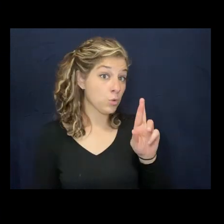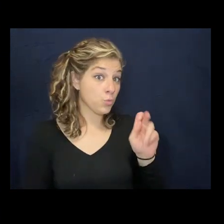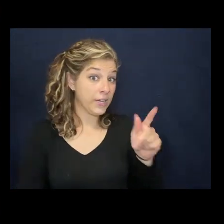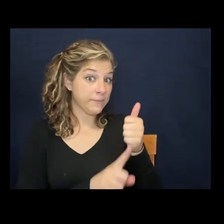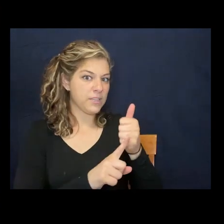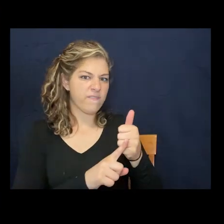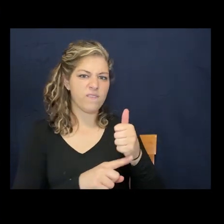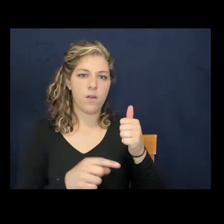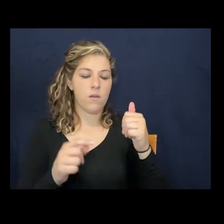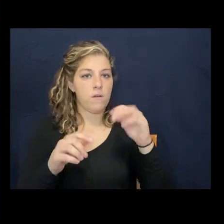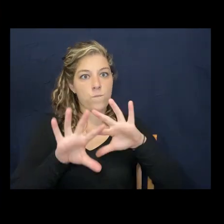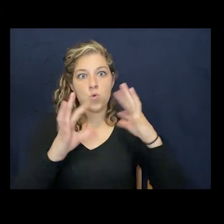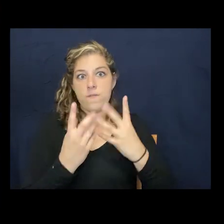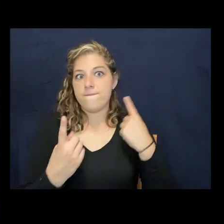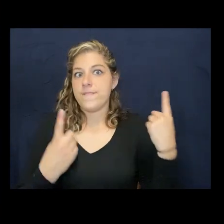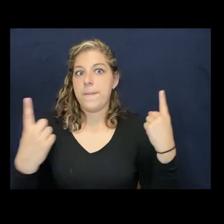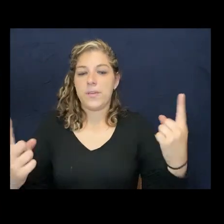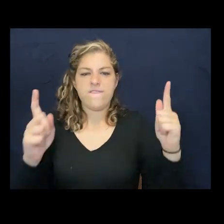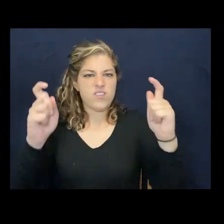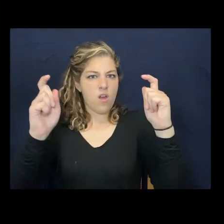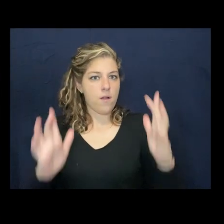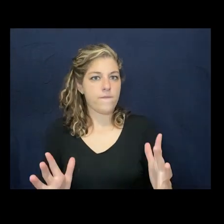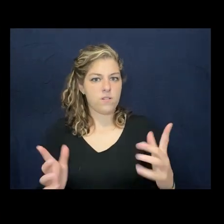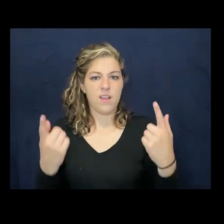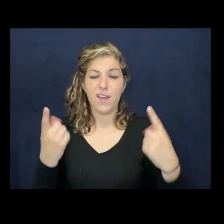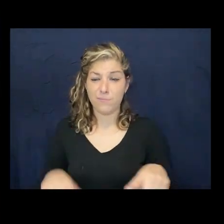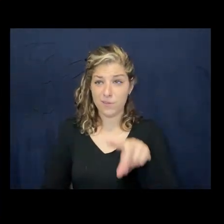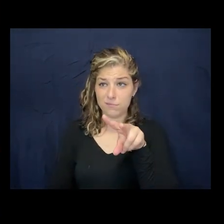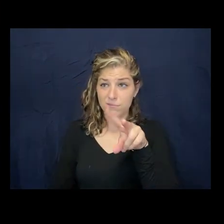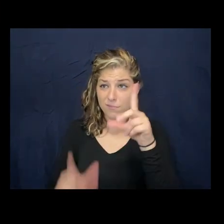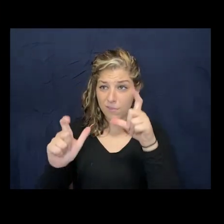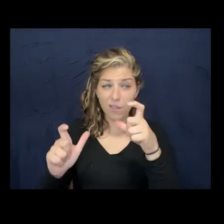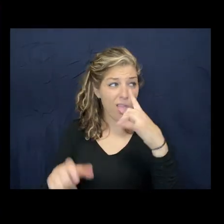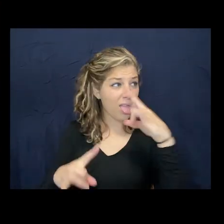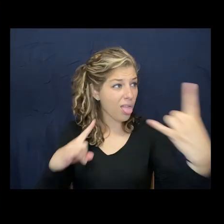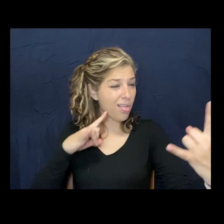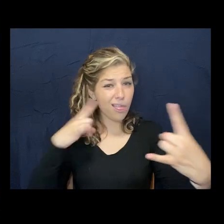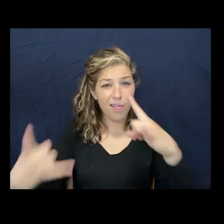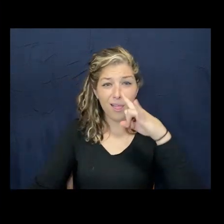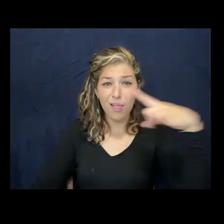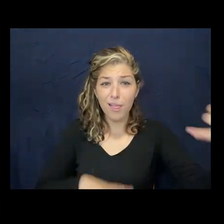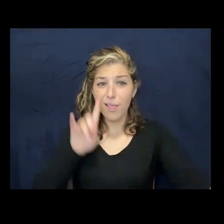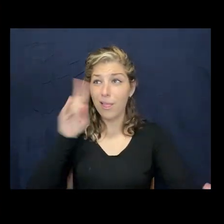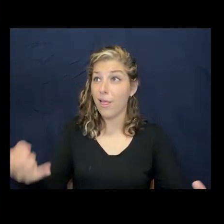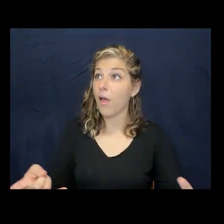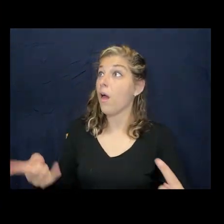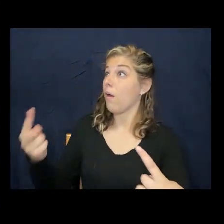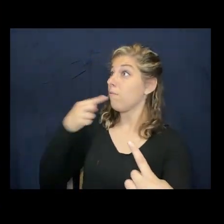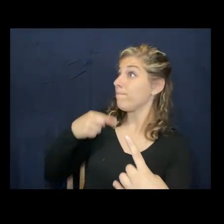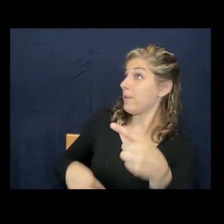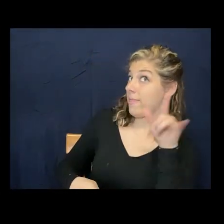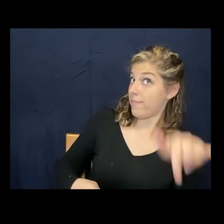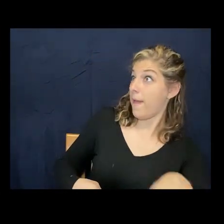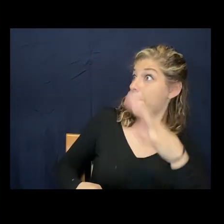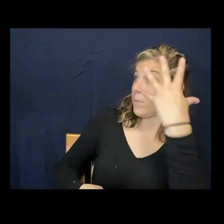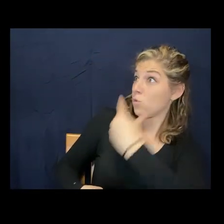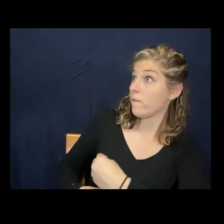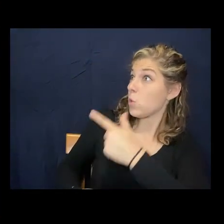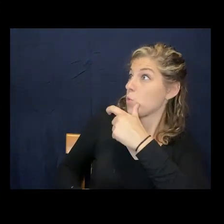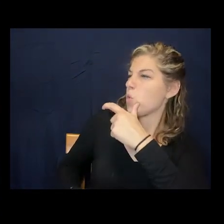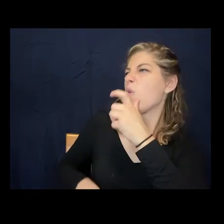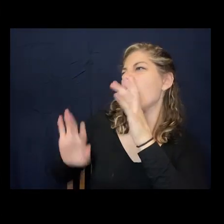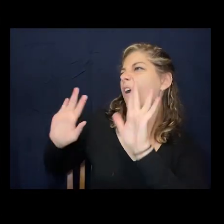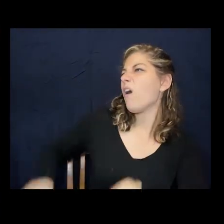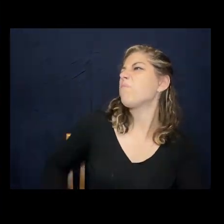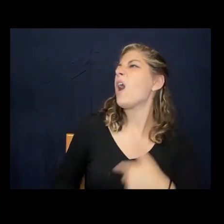was a world-famous fashion photographer, but he was bored with shooting professional models. He was tired of being told who was beautiful.